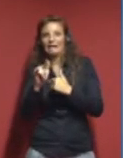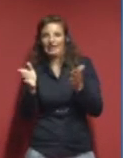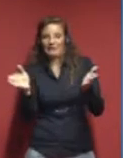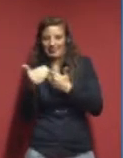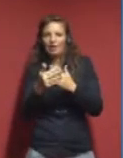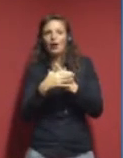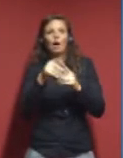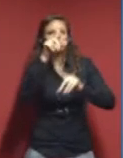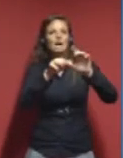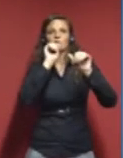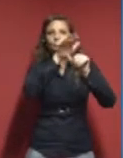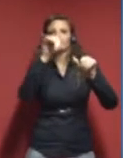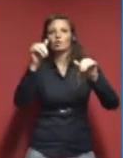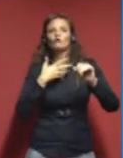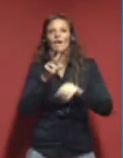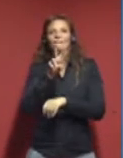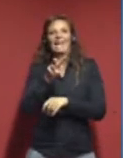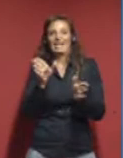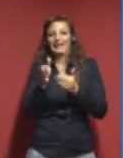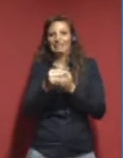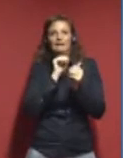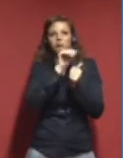20 kits. It was like